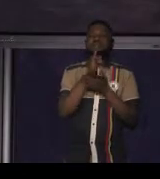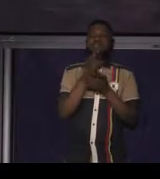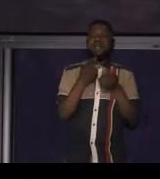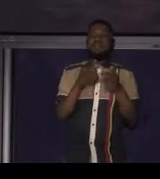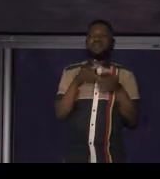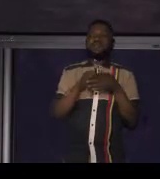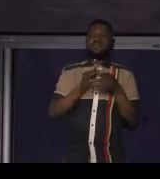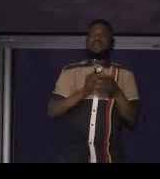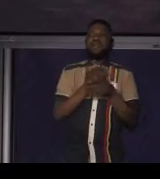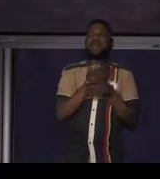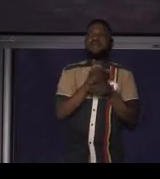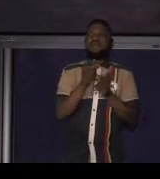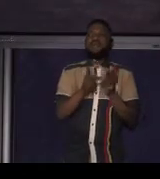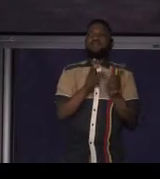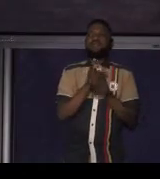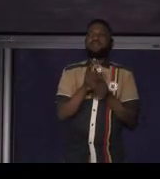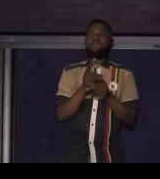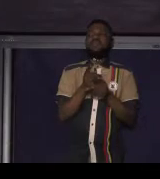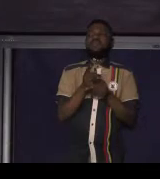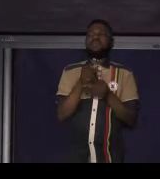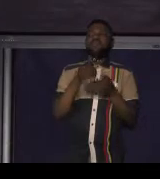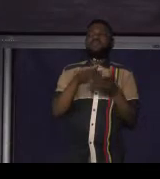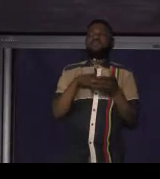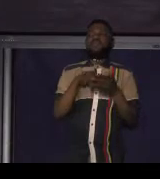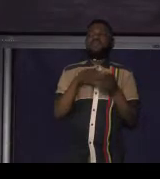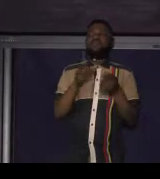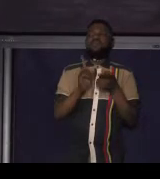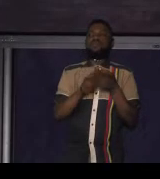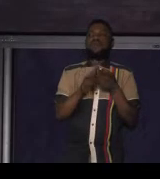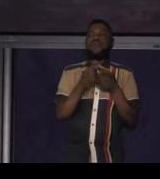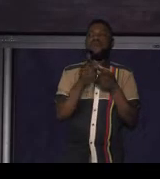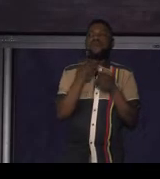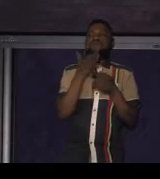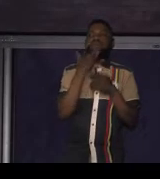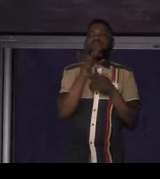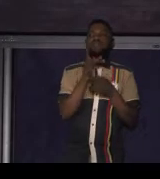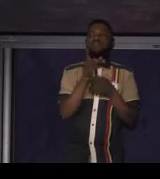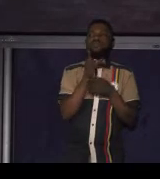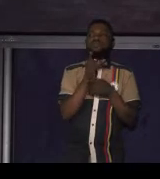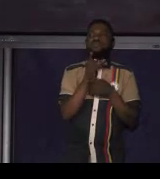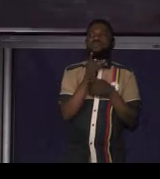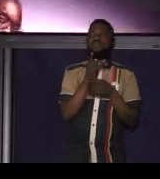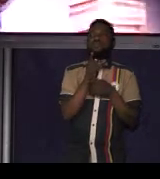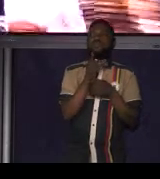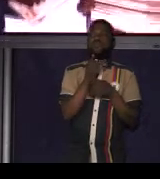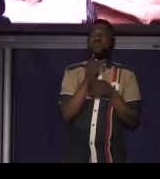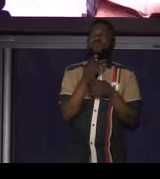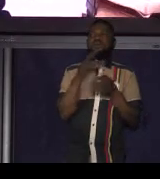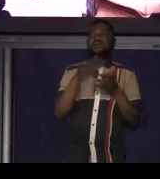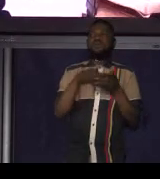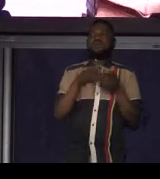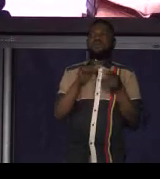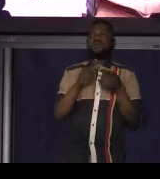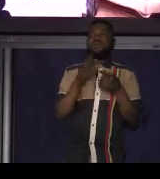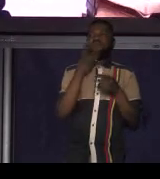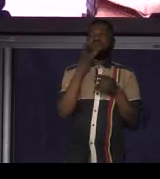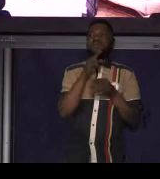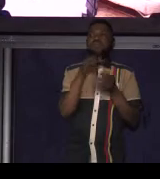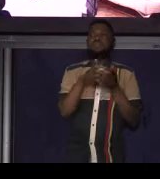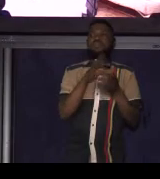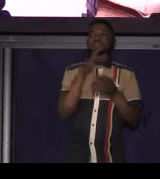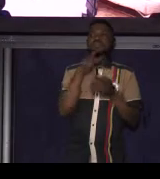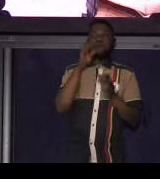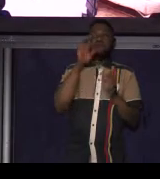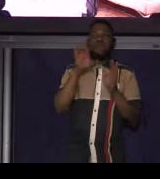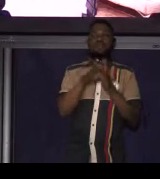things happening in our planet. And today we want to look at Reading to Fortune. Reading to Fortune,